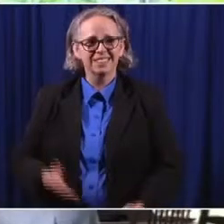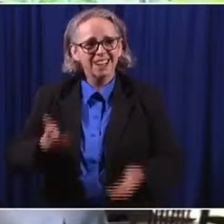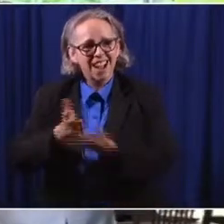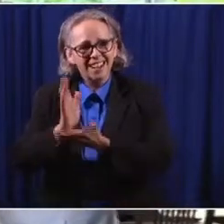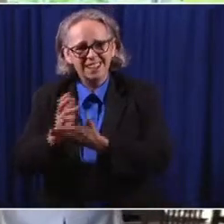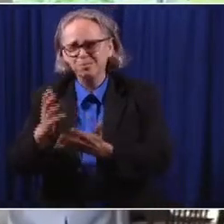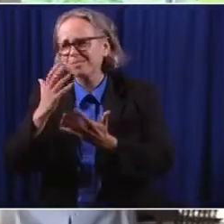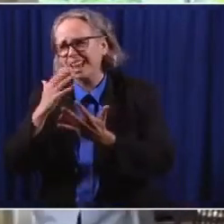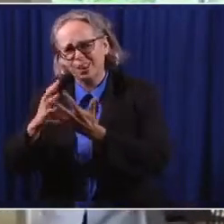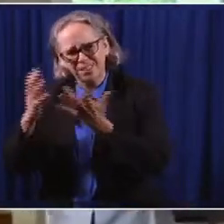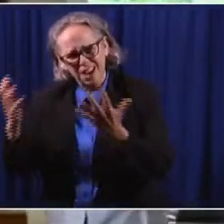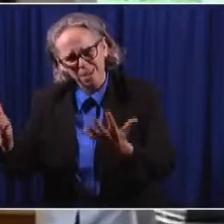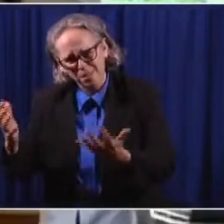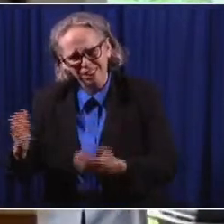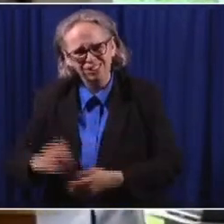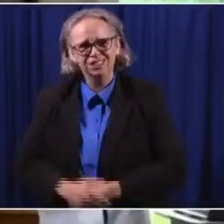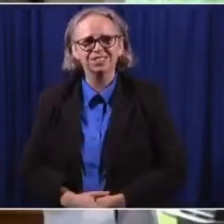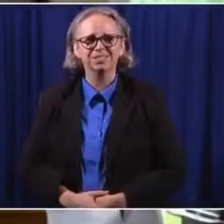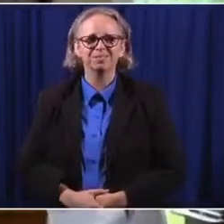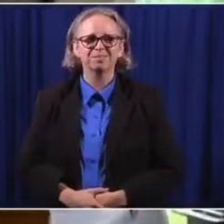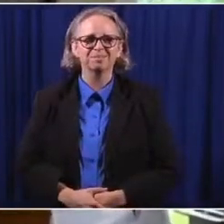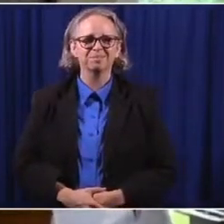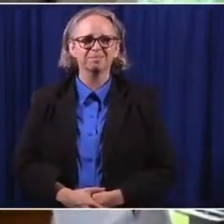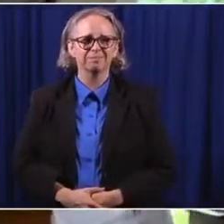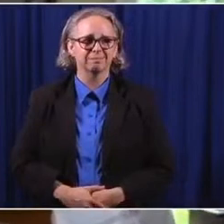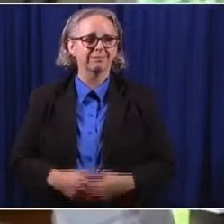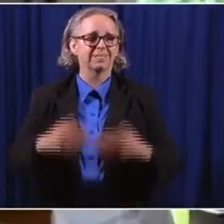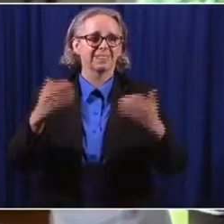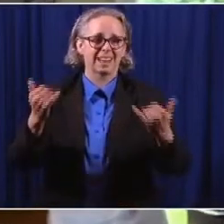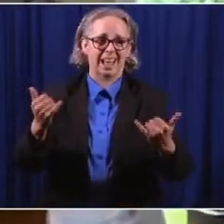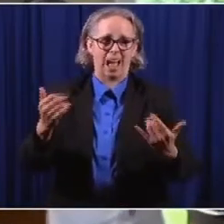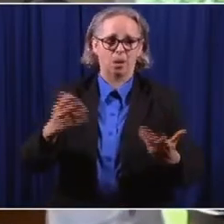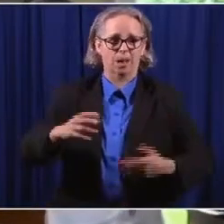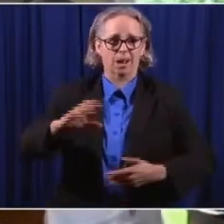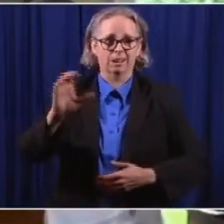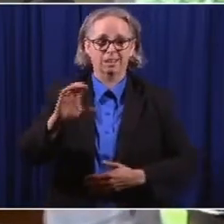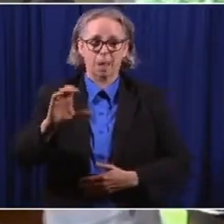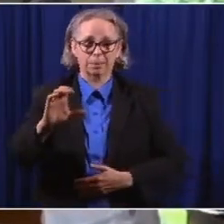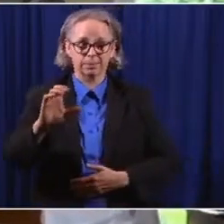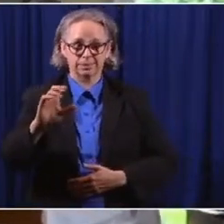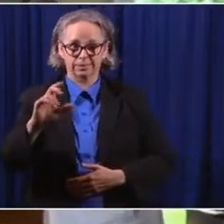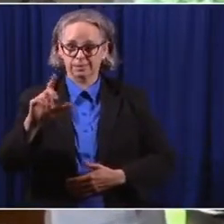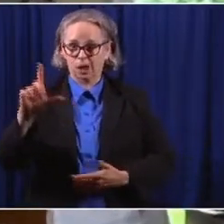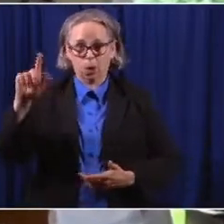You're very, very welcome. much. And we'll now go to Columbus for John Husted. John?